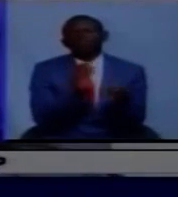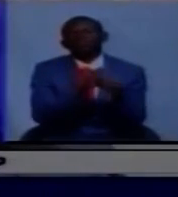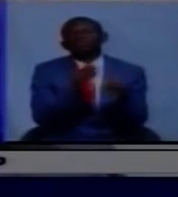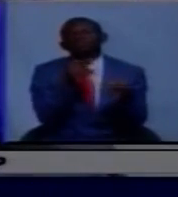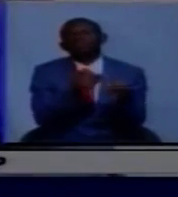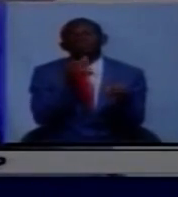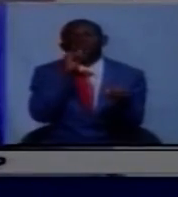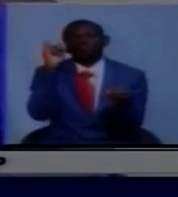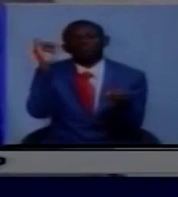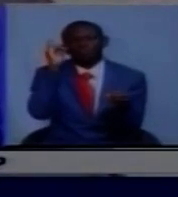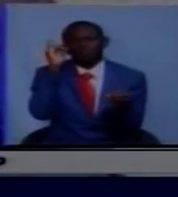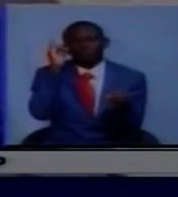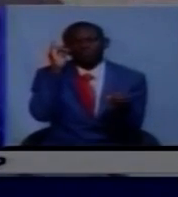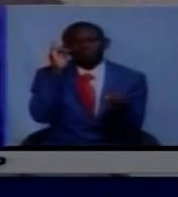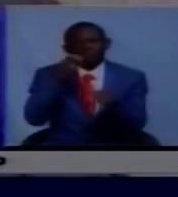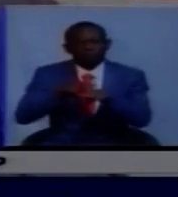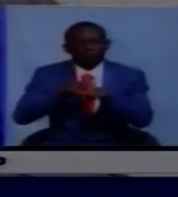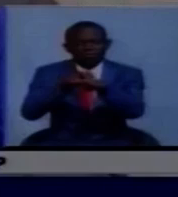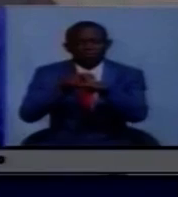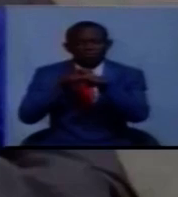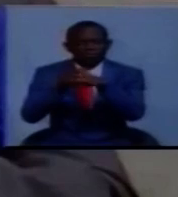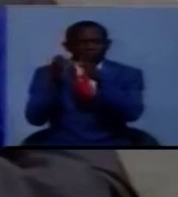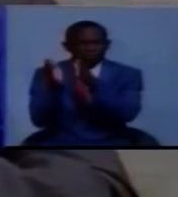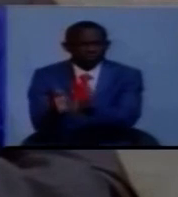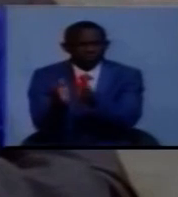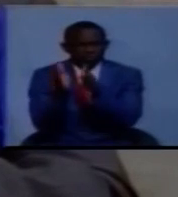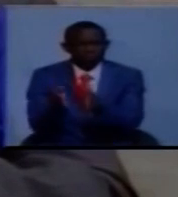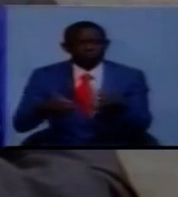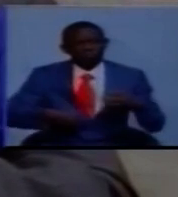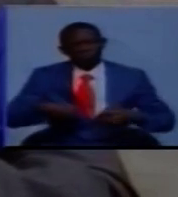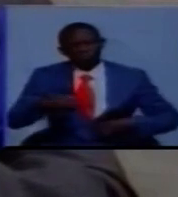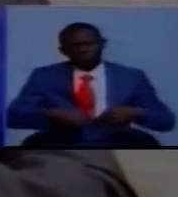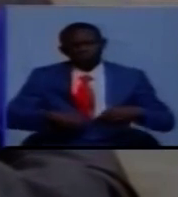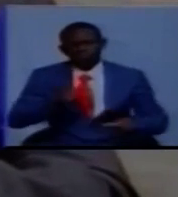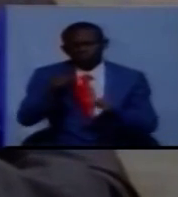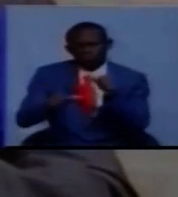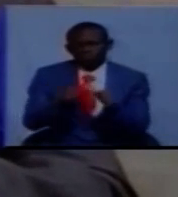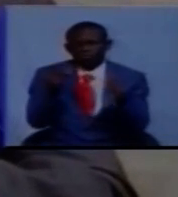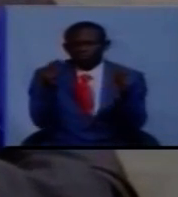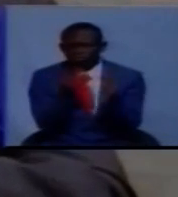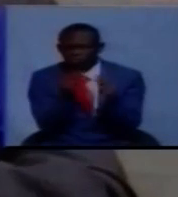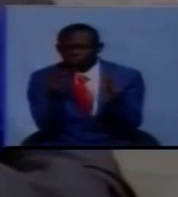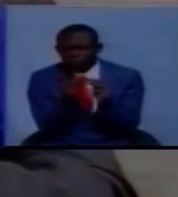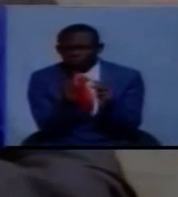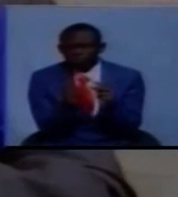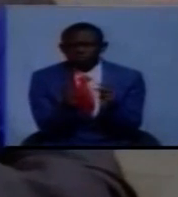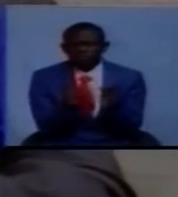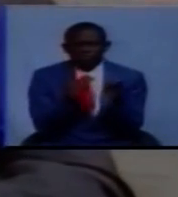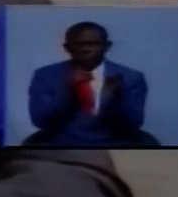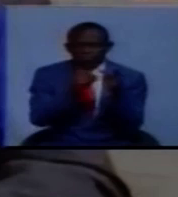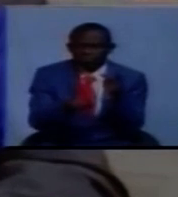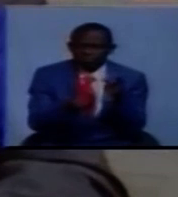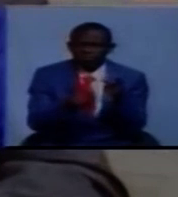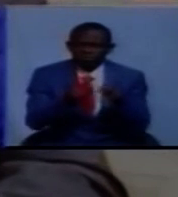pertaining to contracts, the hours of travel, because they were complaining